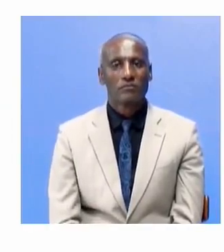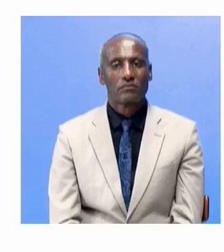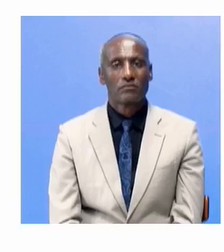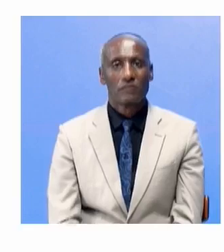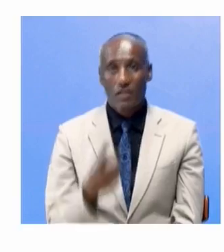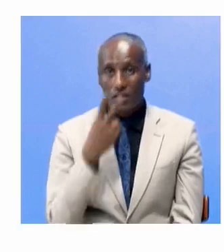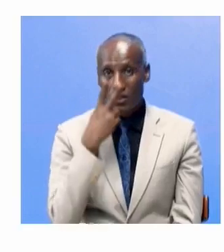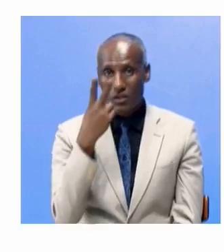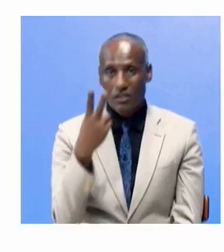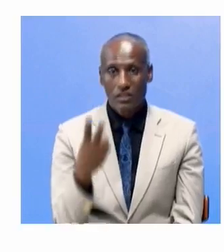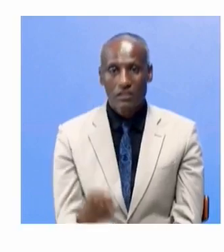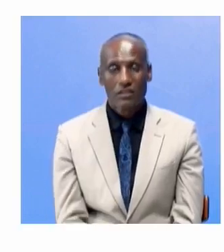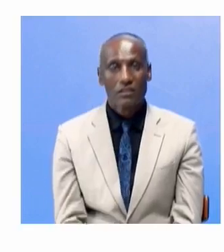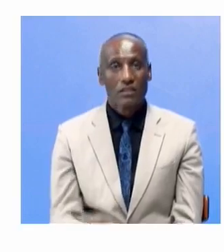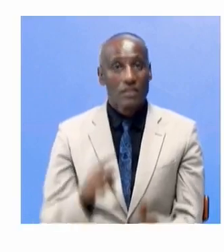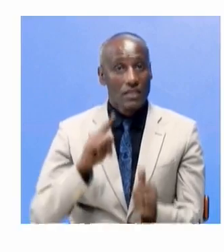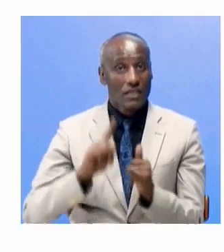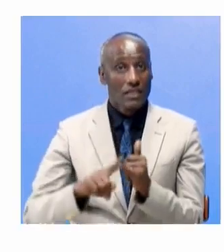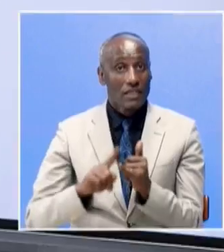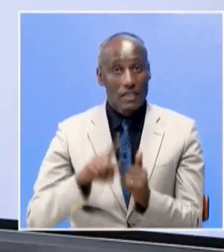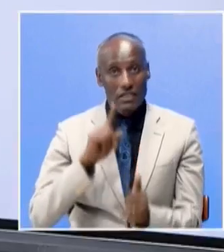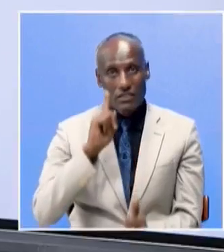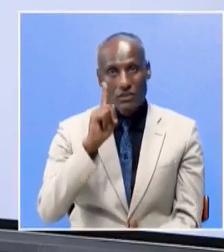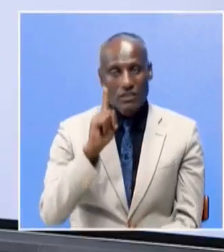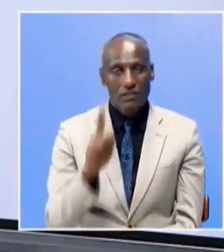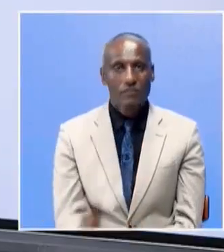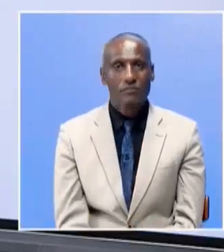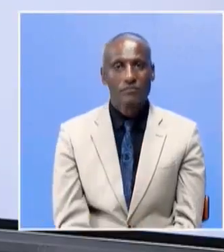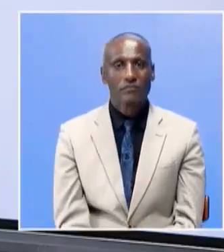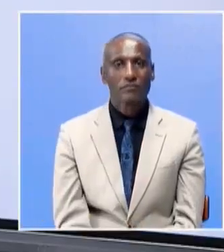Look, the last one.